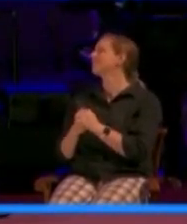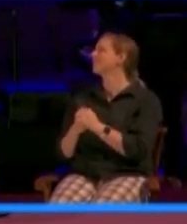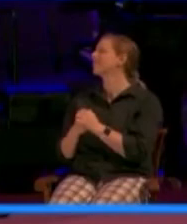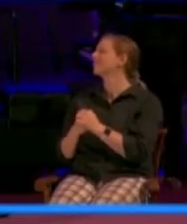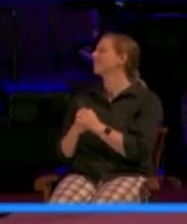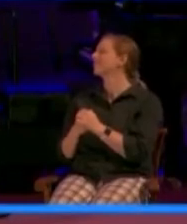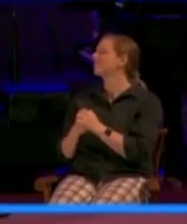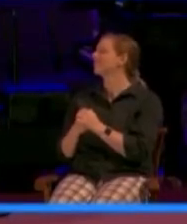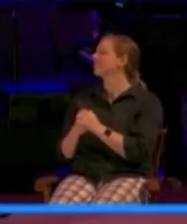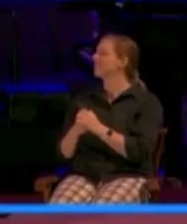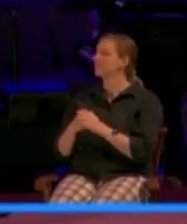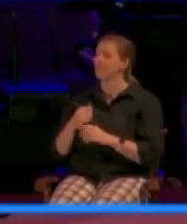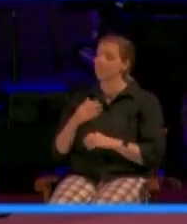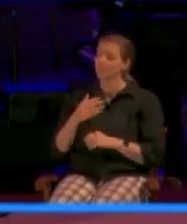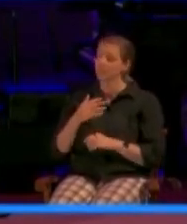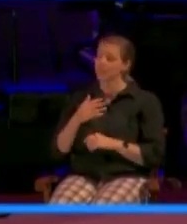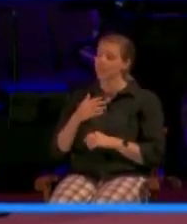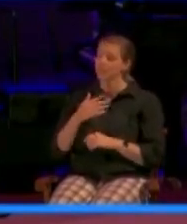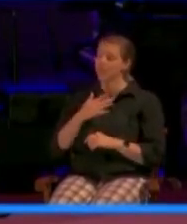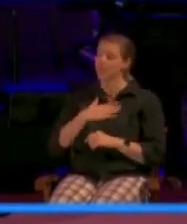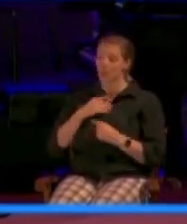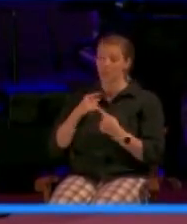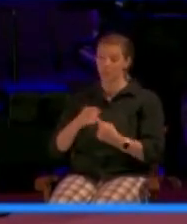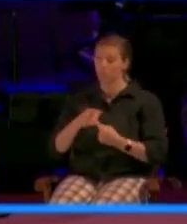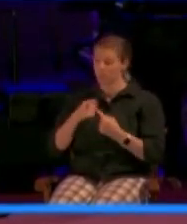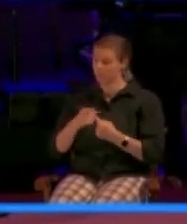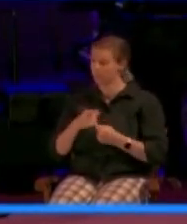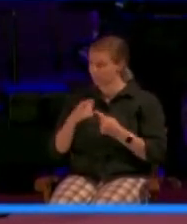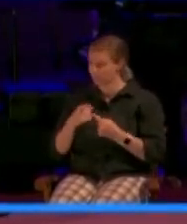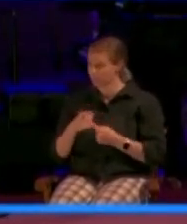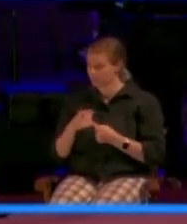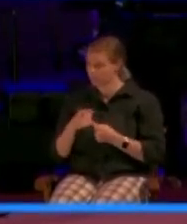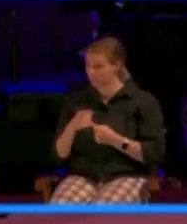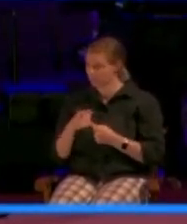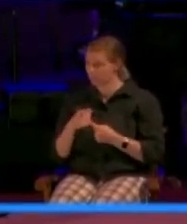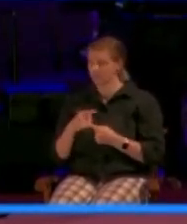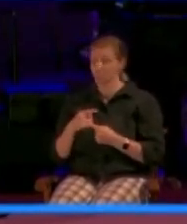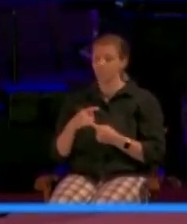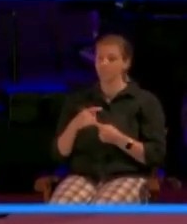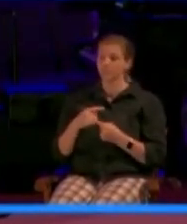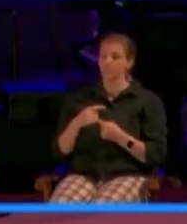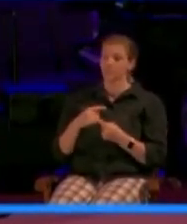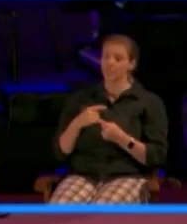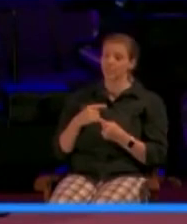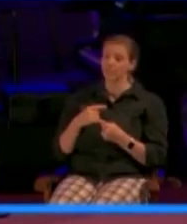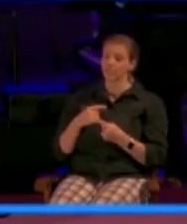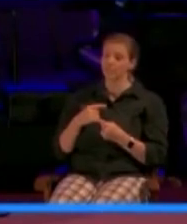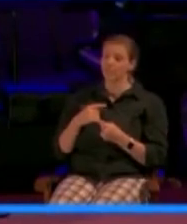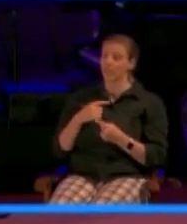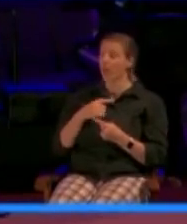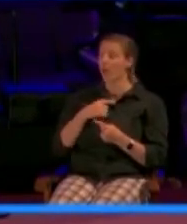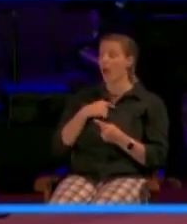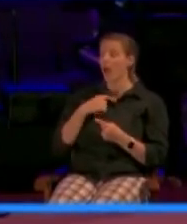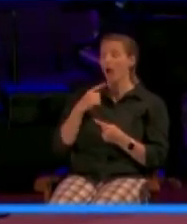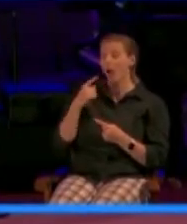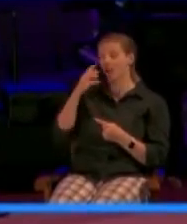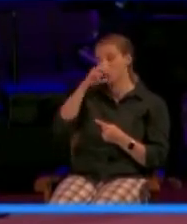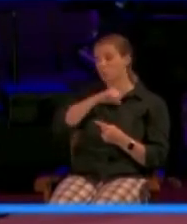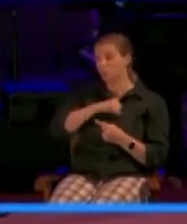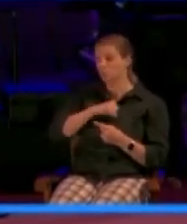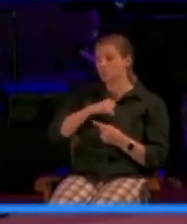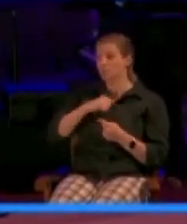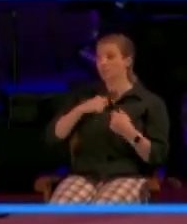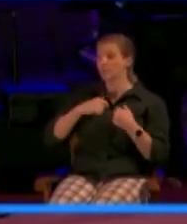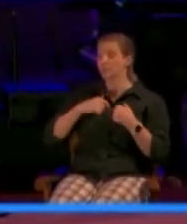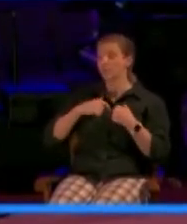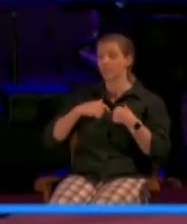me was this. If you walk down this aisle and you give your heart and life to Christ, you're going to have to die to everything that's important to you.